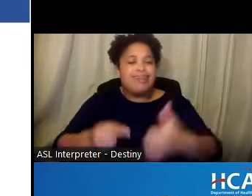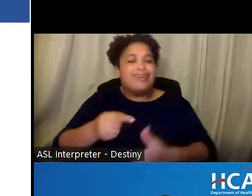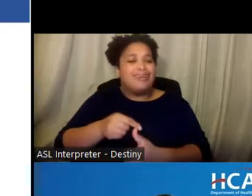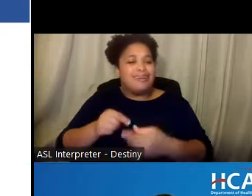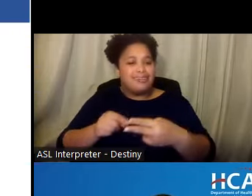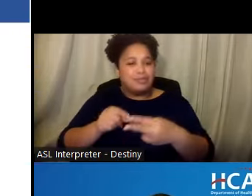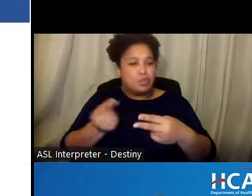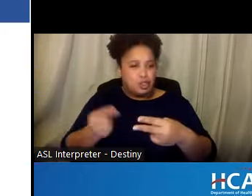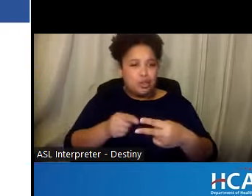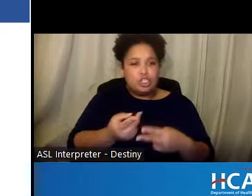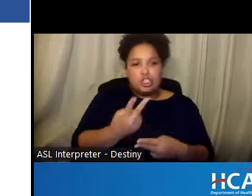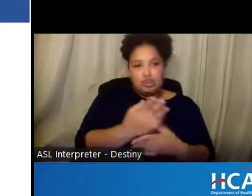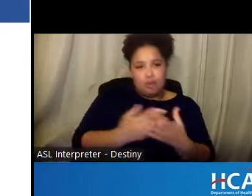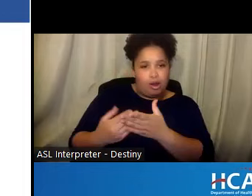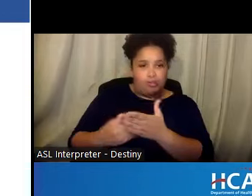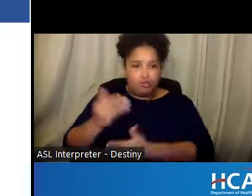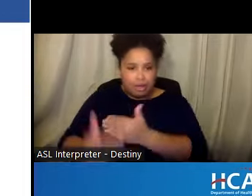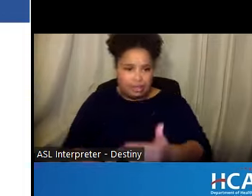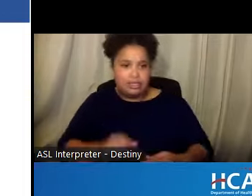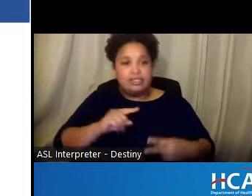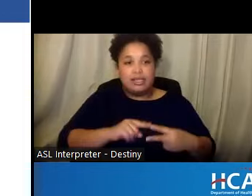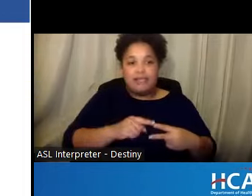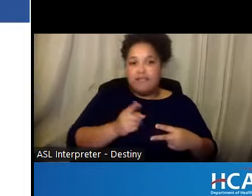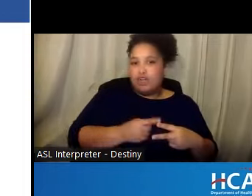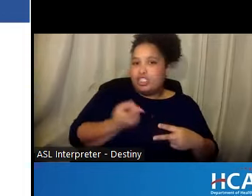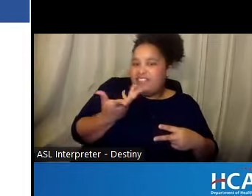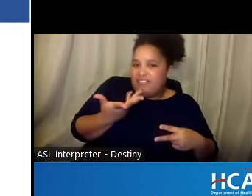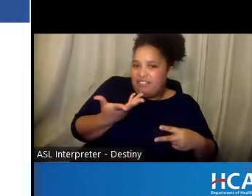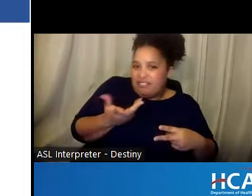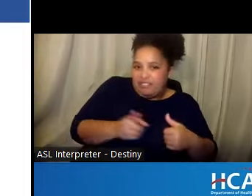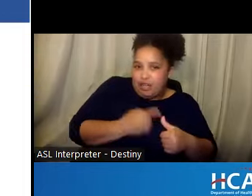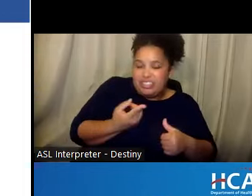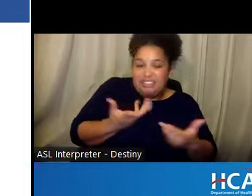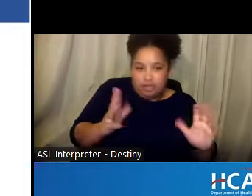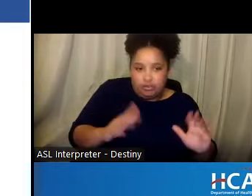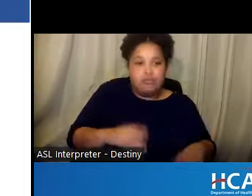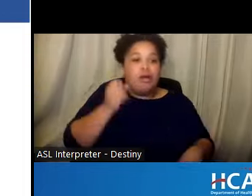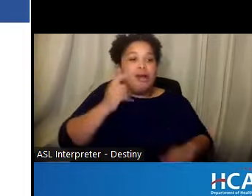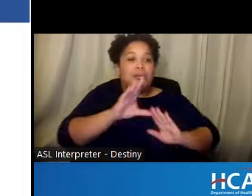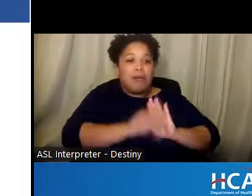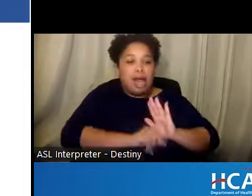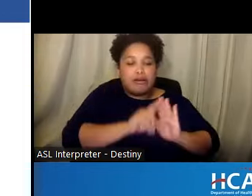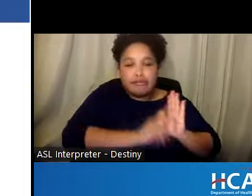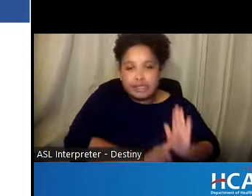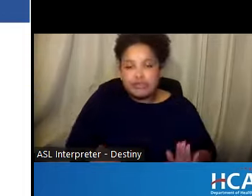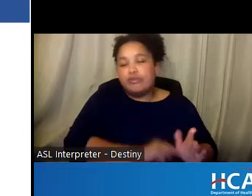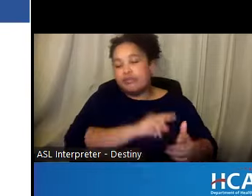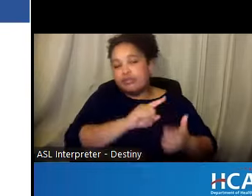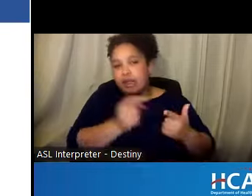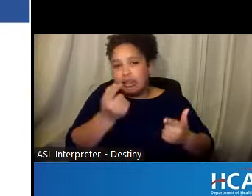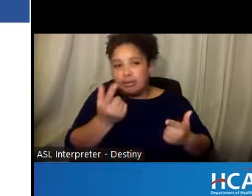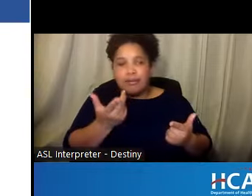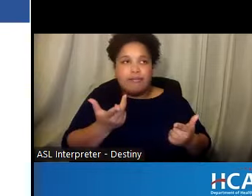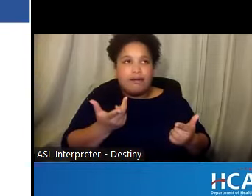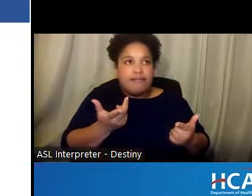we're going through right now. Actually, we just wrapped up the first one, was really background research and a little bit